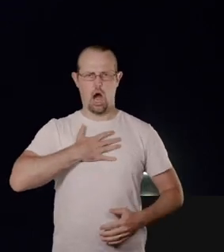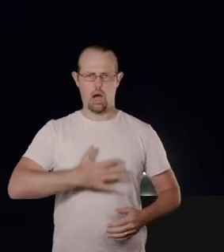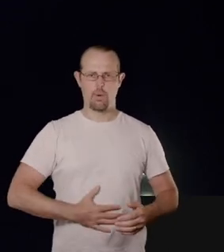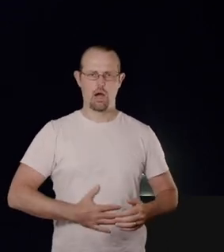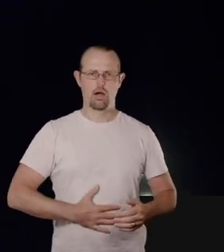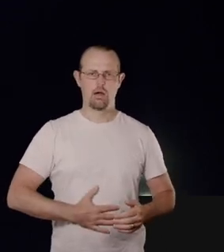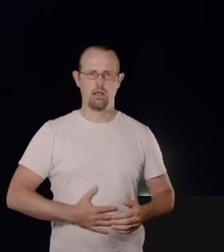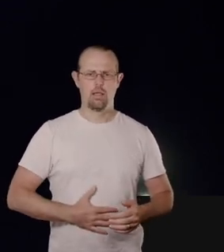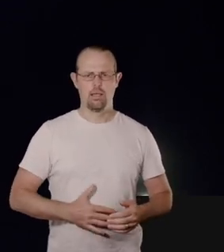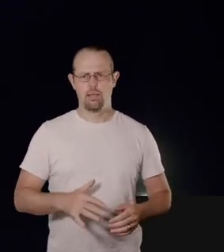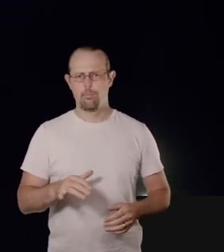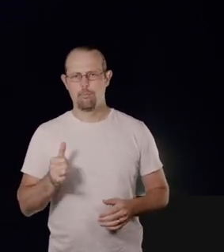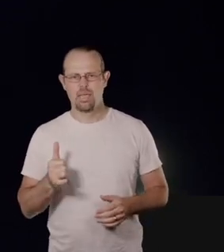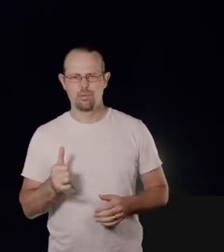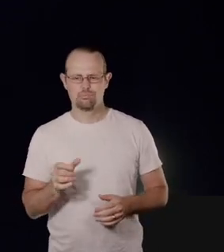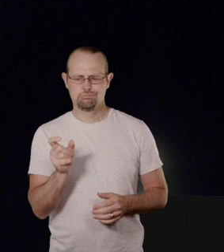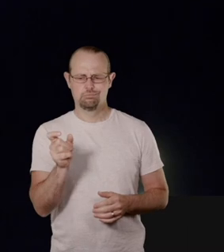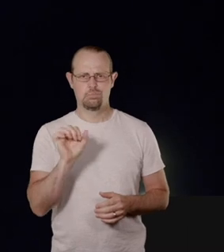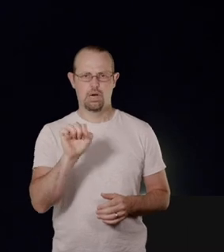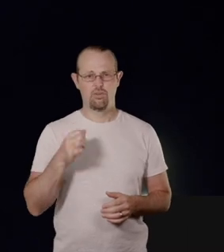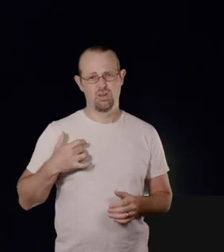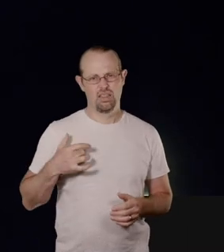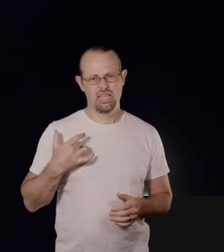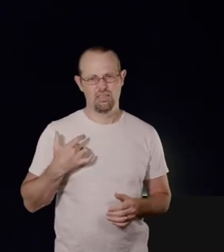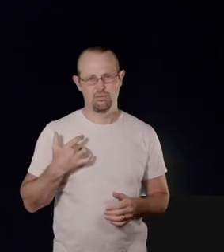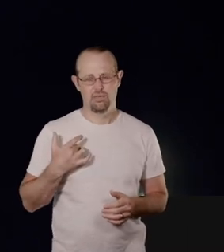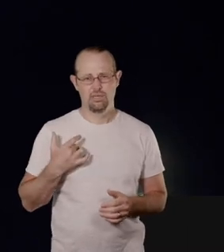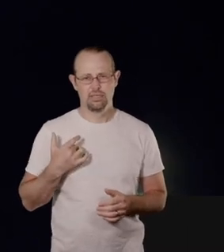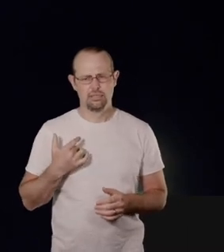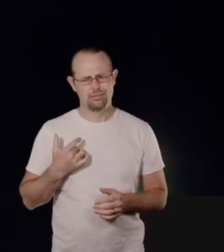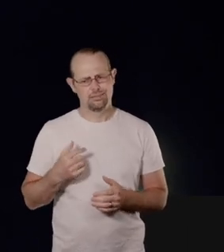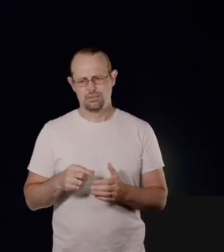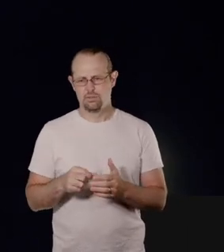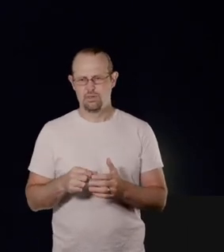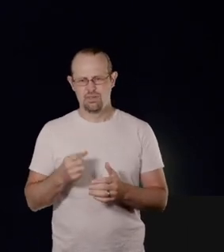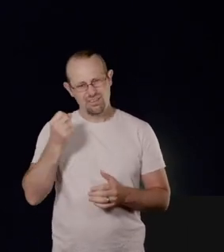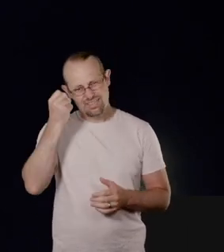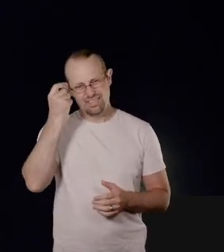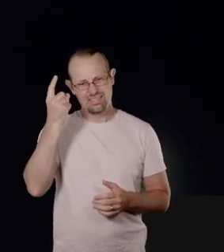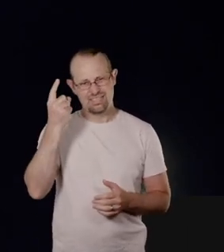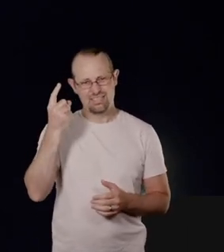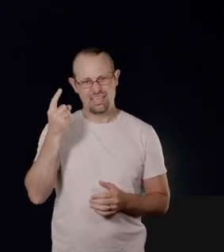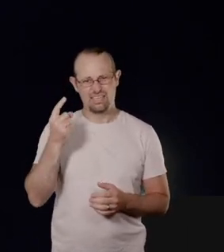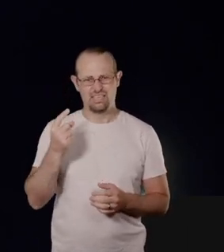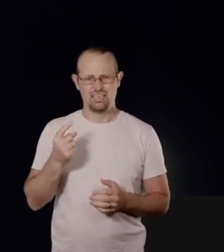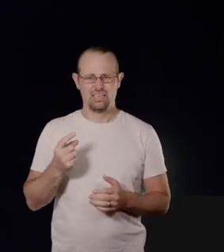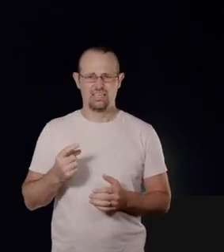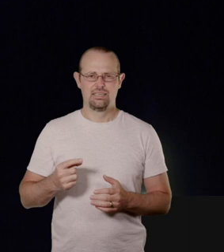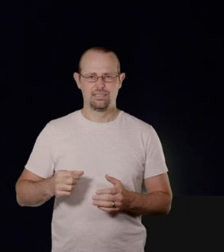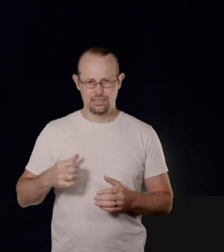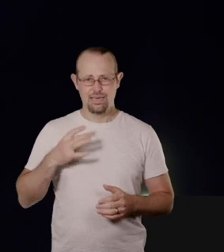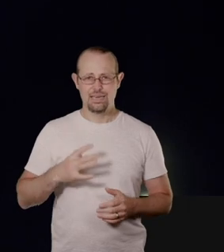it's really thin around there. I'm hanging on by the skin of my teeth. Gird your loins, get the faith in. The shoes on your